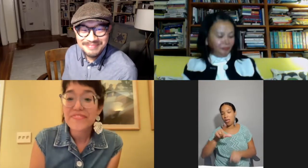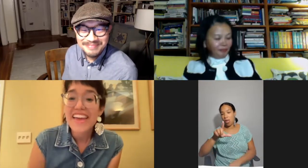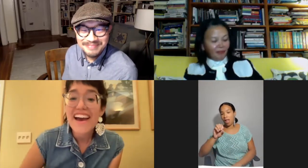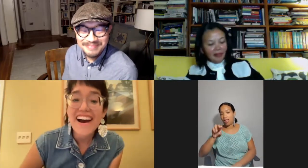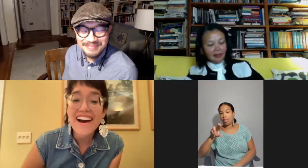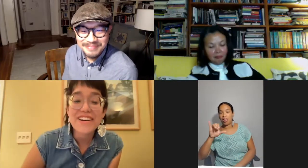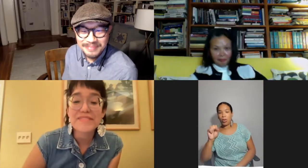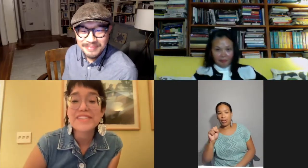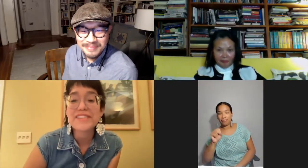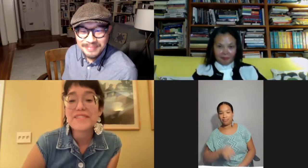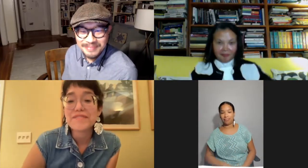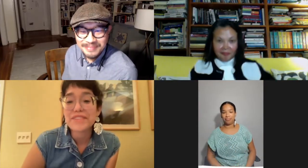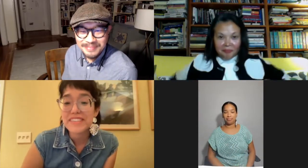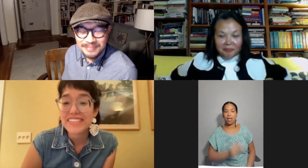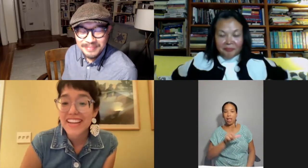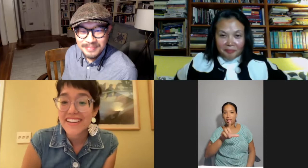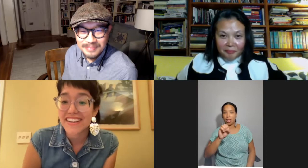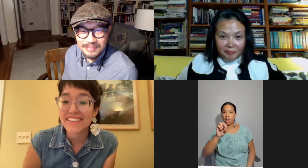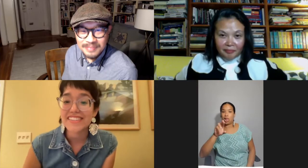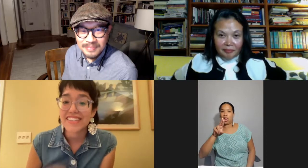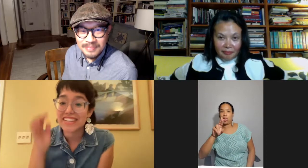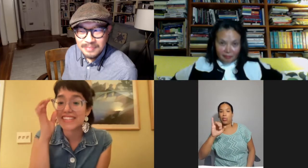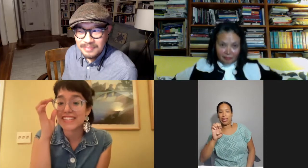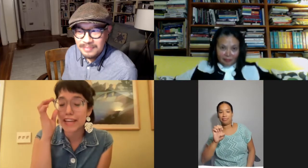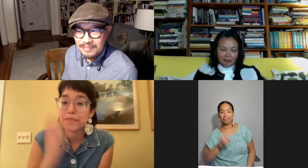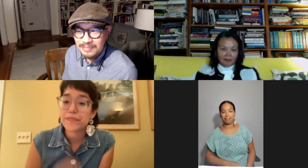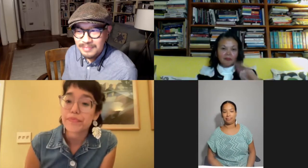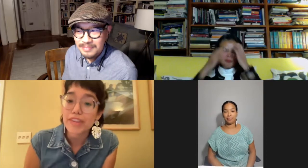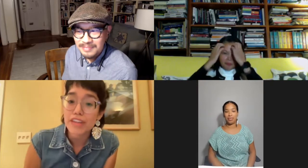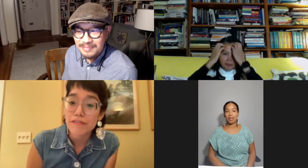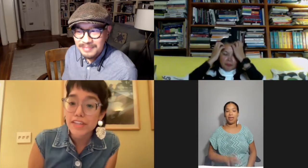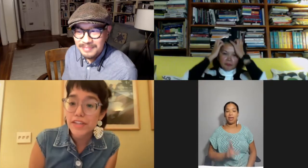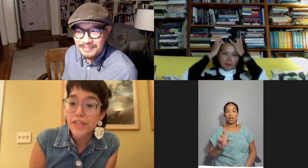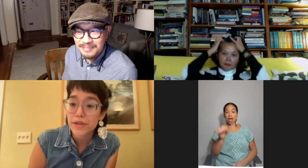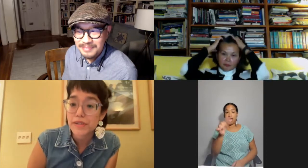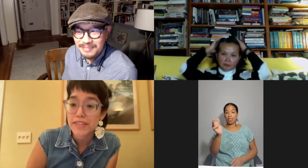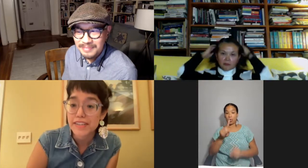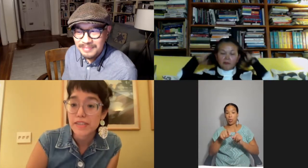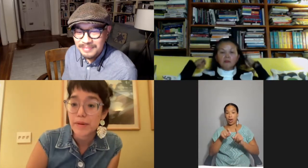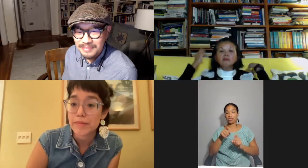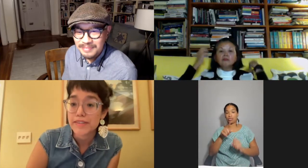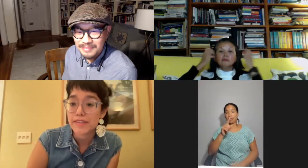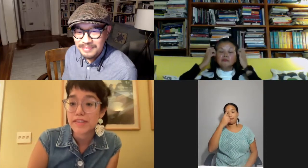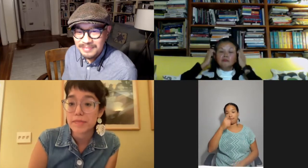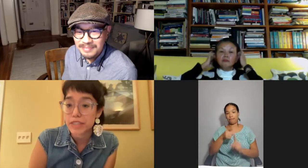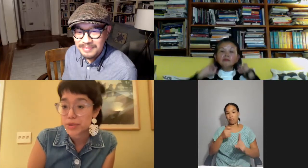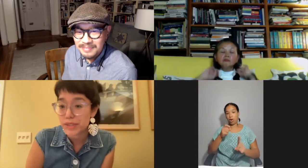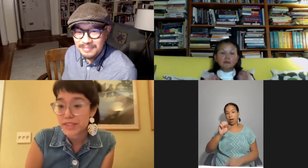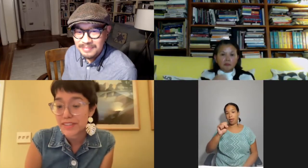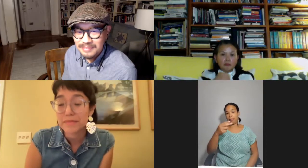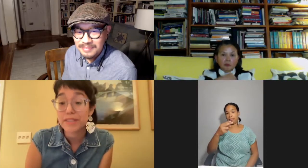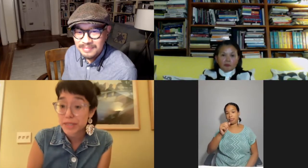you. So from Shannon, Shannon said, Victor Hugo did experiments in